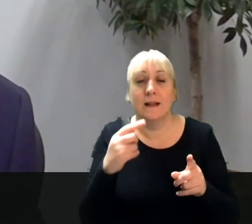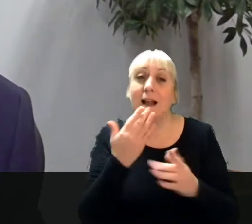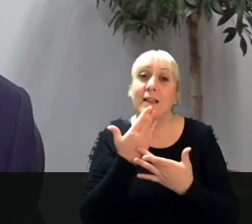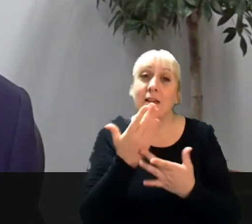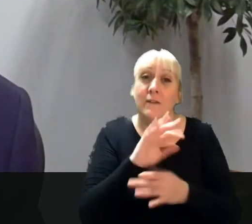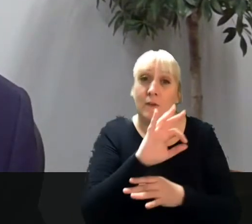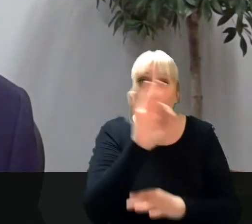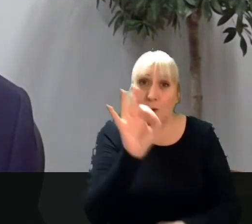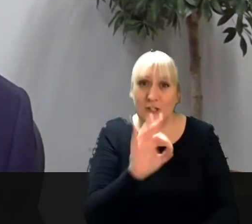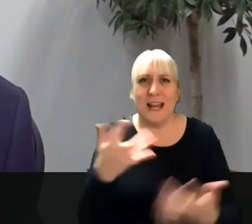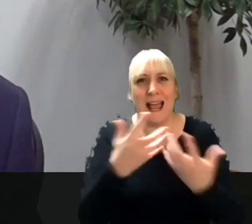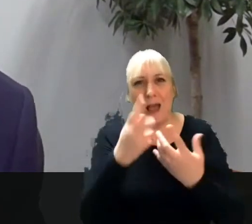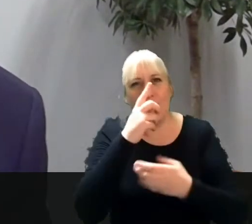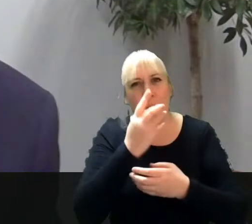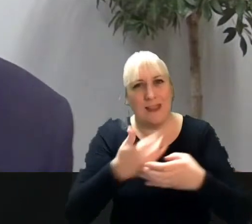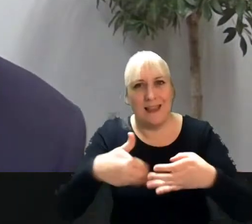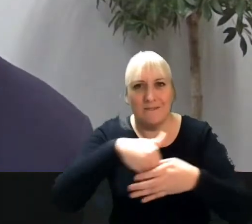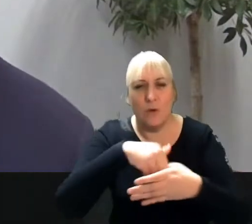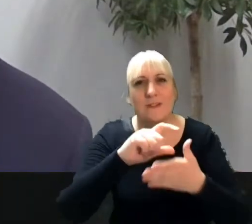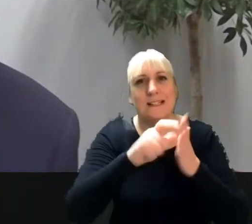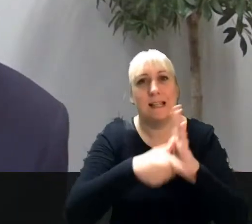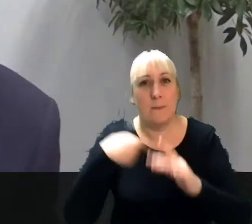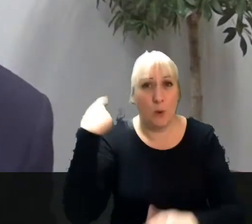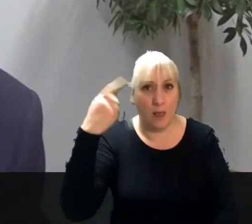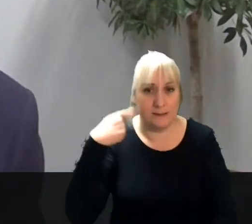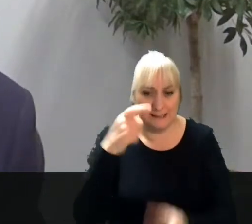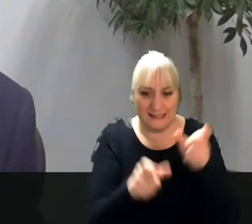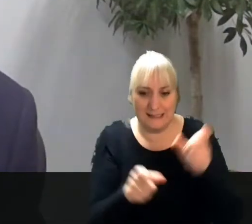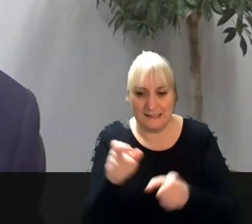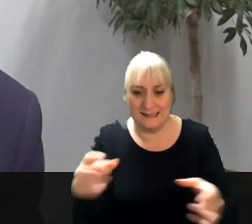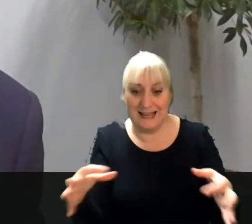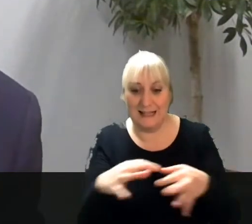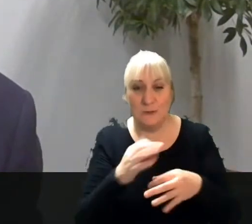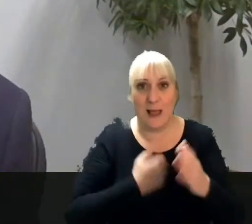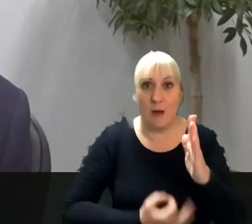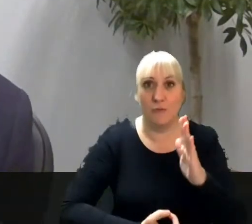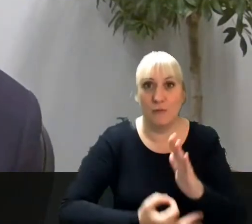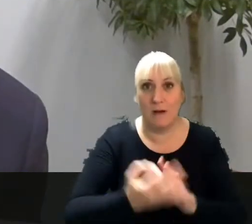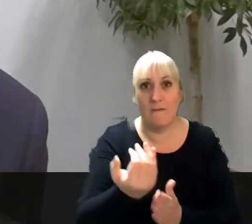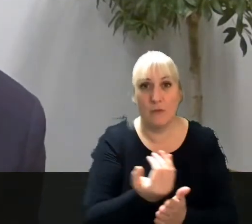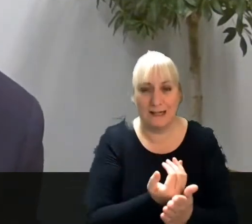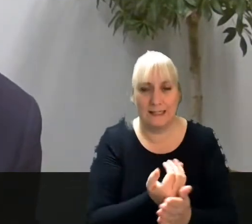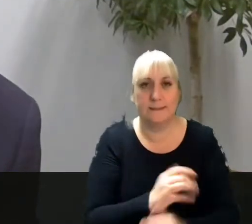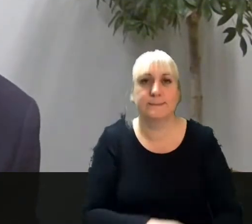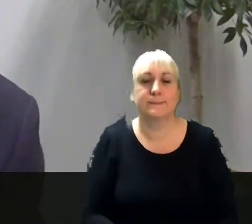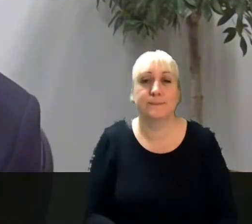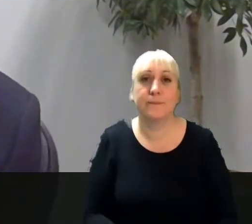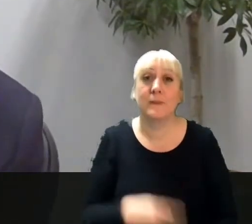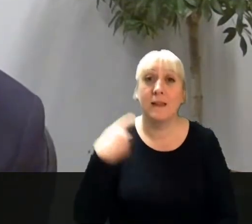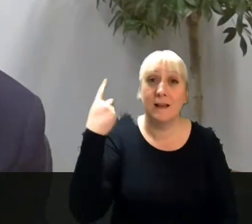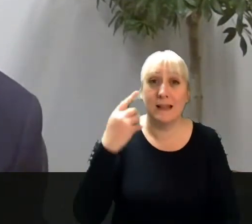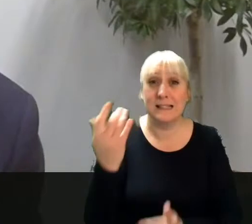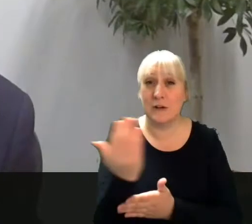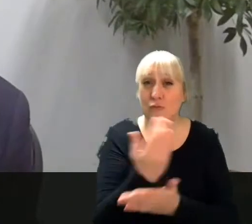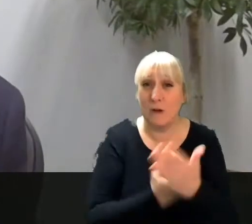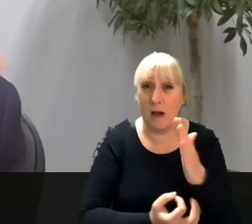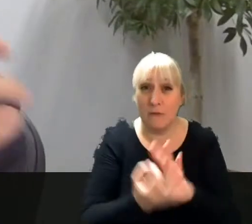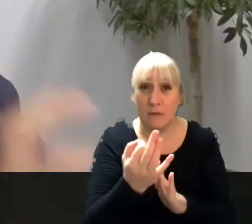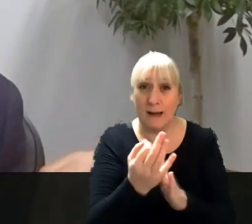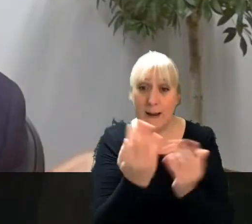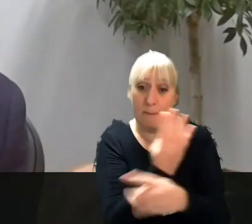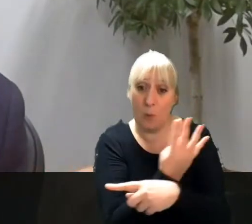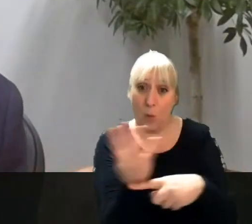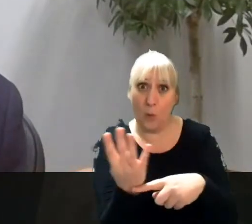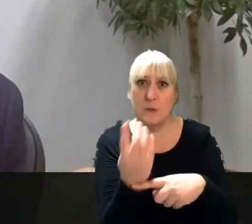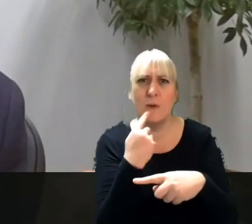disabled Londoners in our recovery. And so one of the things that we've got on the London Recovery Board is a cross-section of London's community, not just City Hall